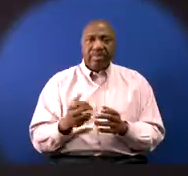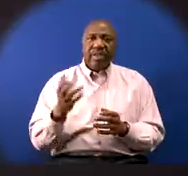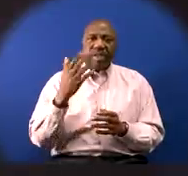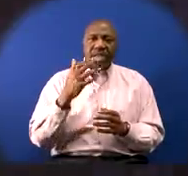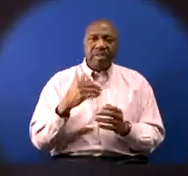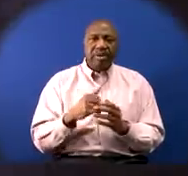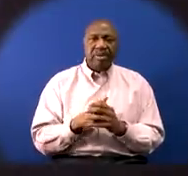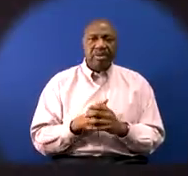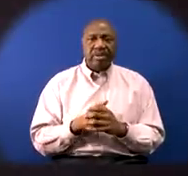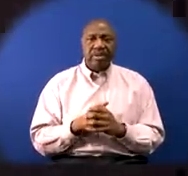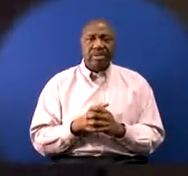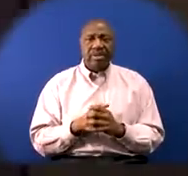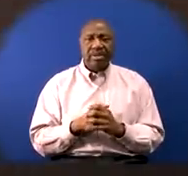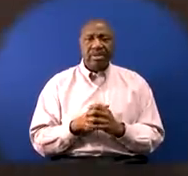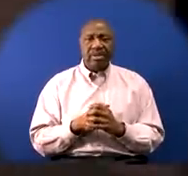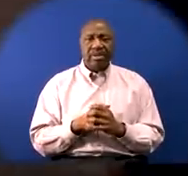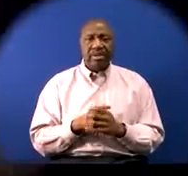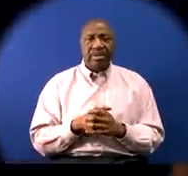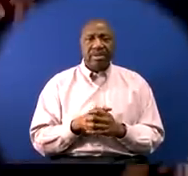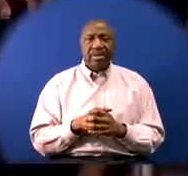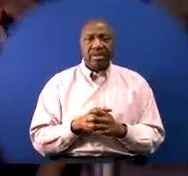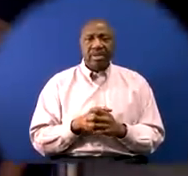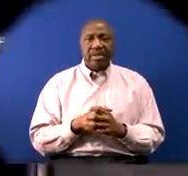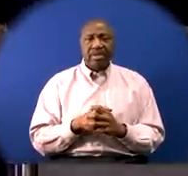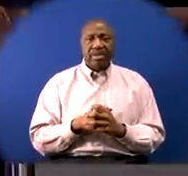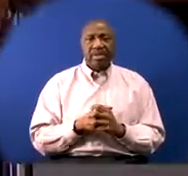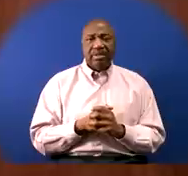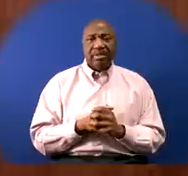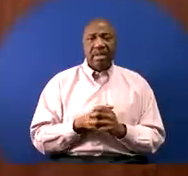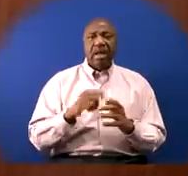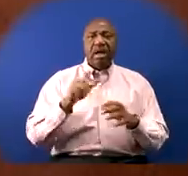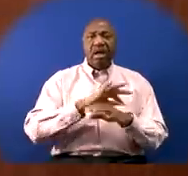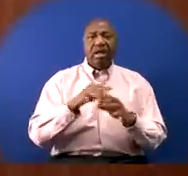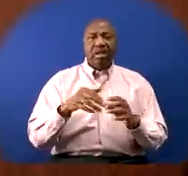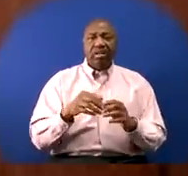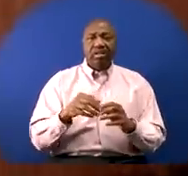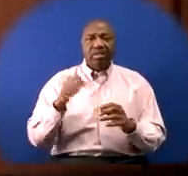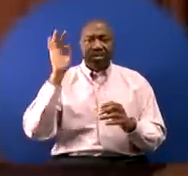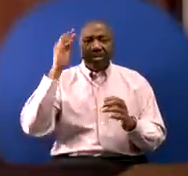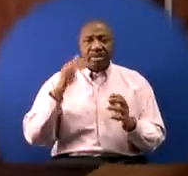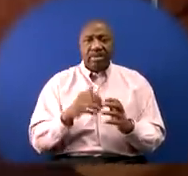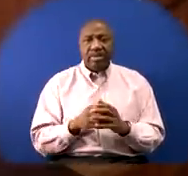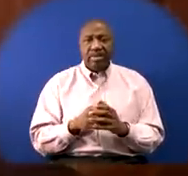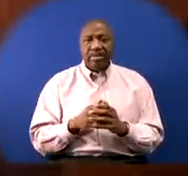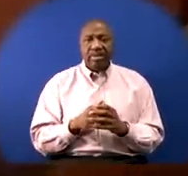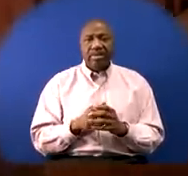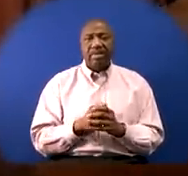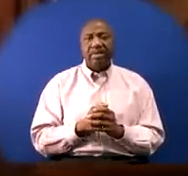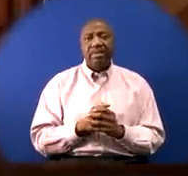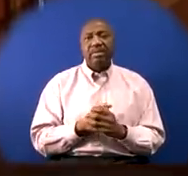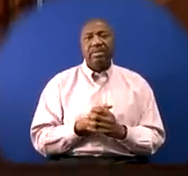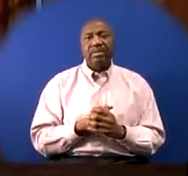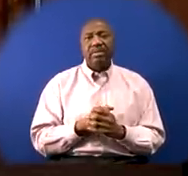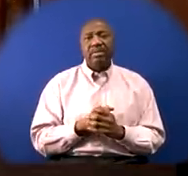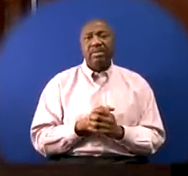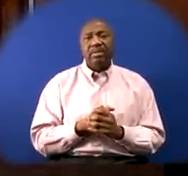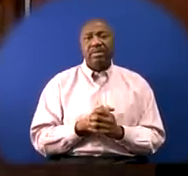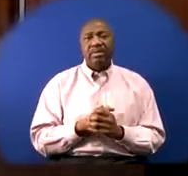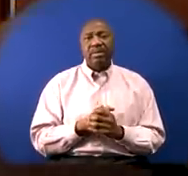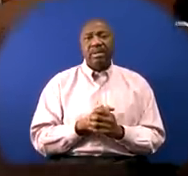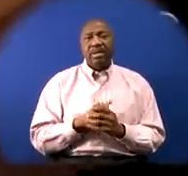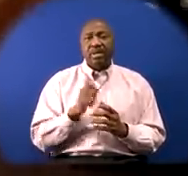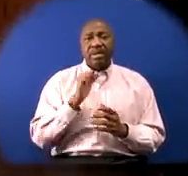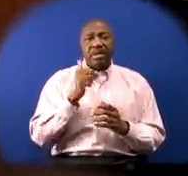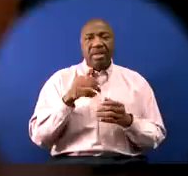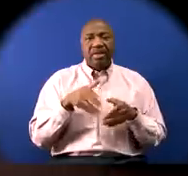share with us here at the table. All pastors, we will not have the responsibility to serve, but